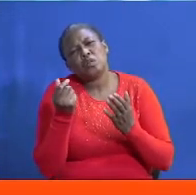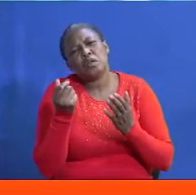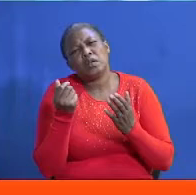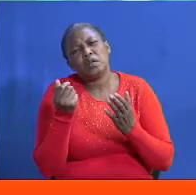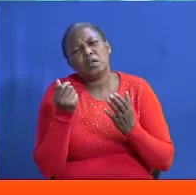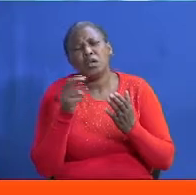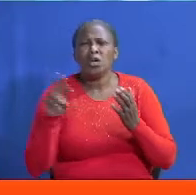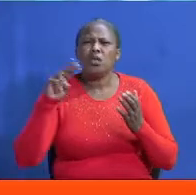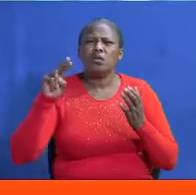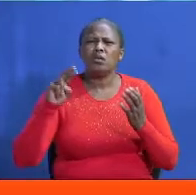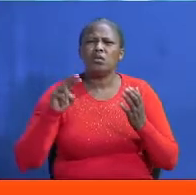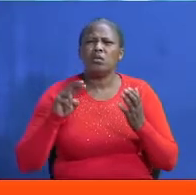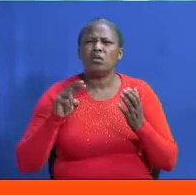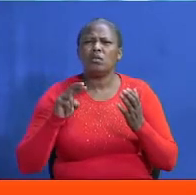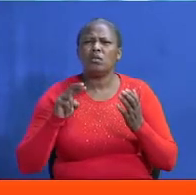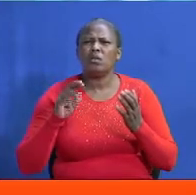And CPU